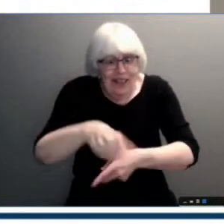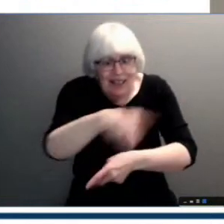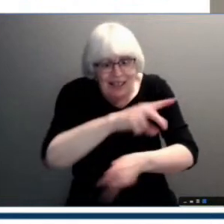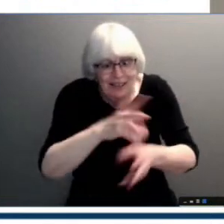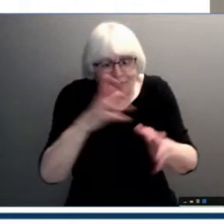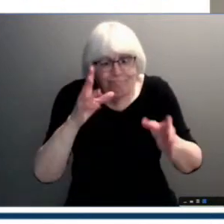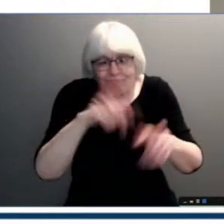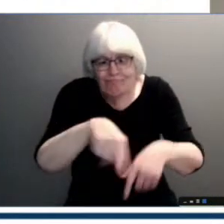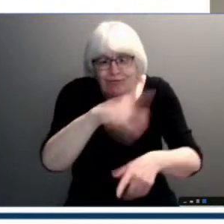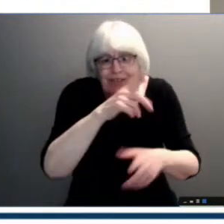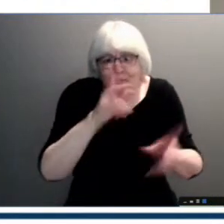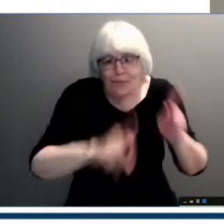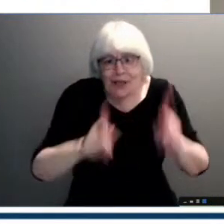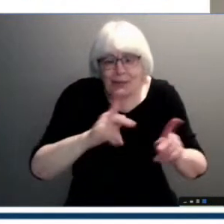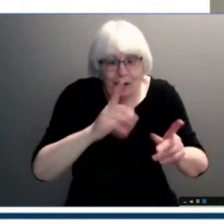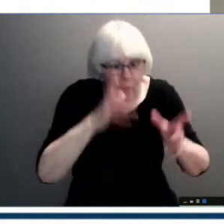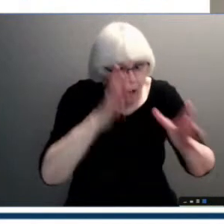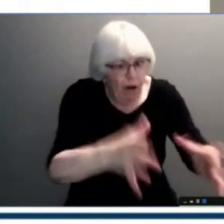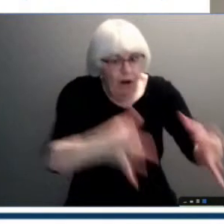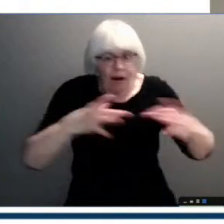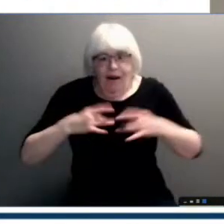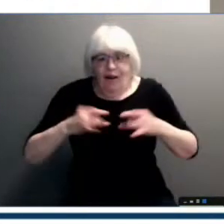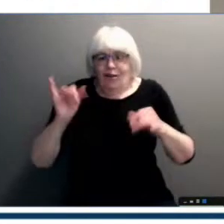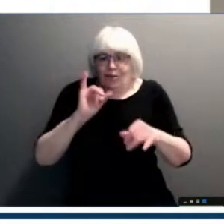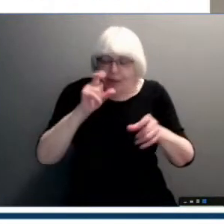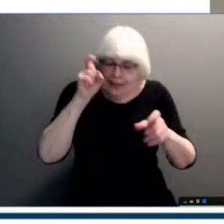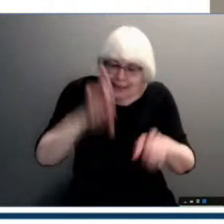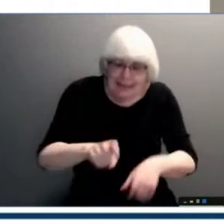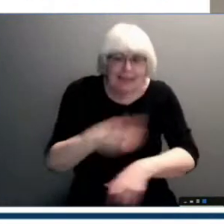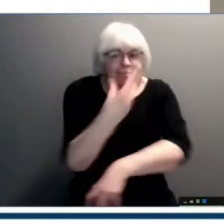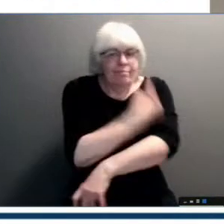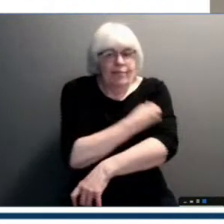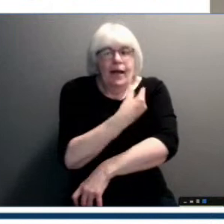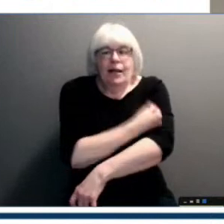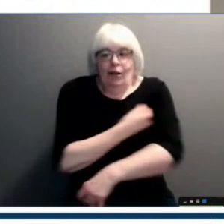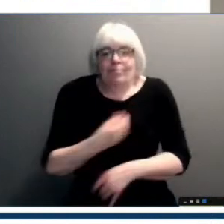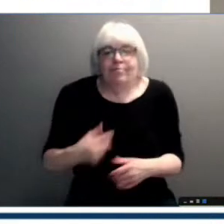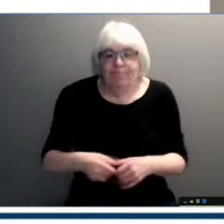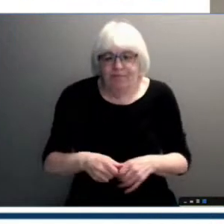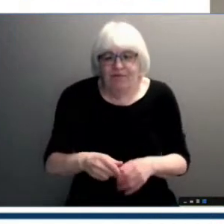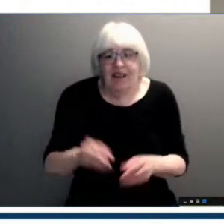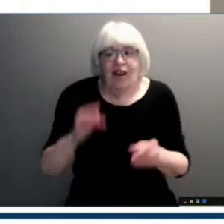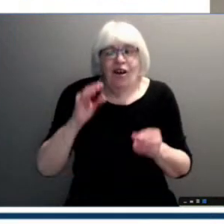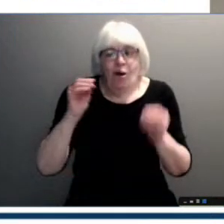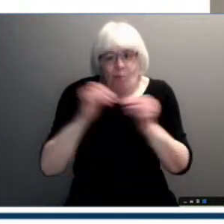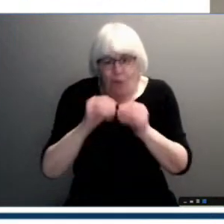appointments for December are booked, and we are adding additional appointments all the time. And we expect to have a